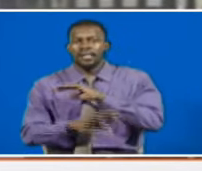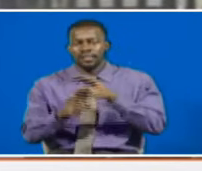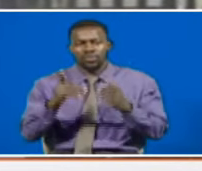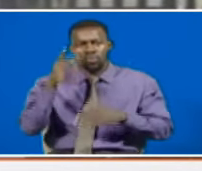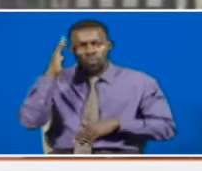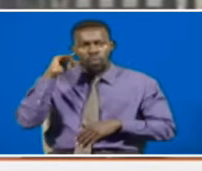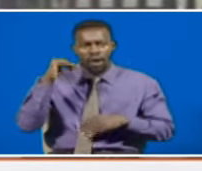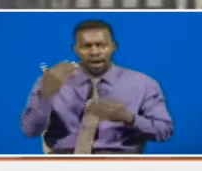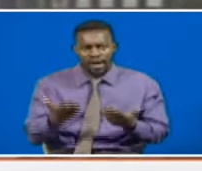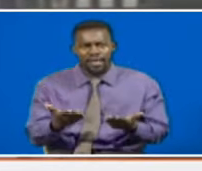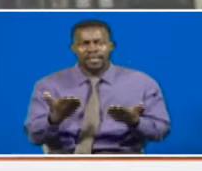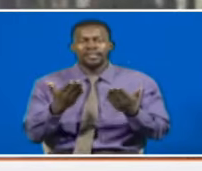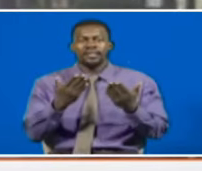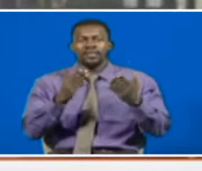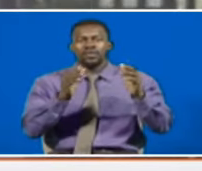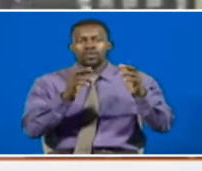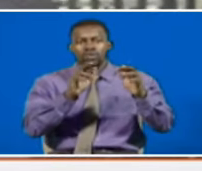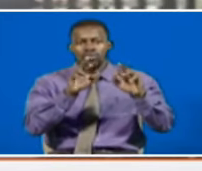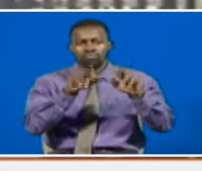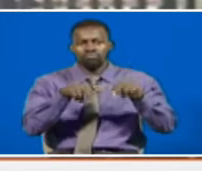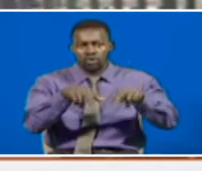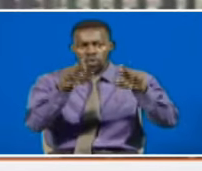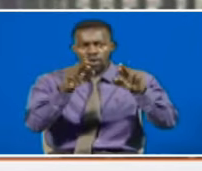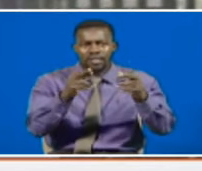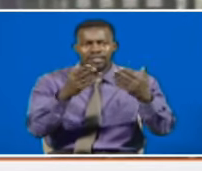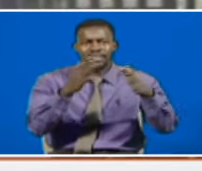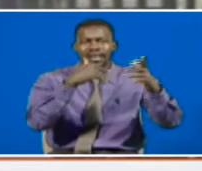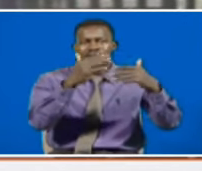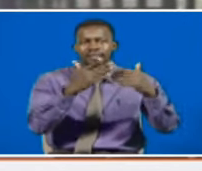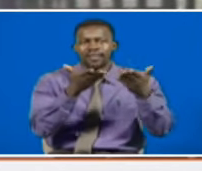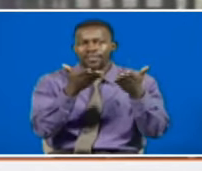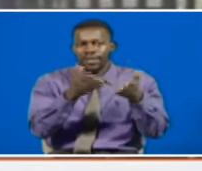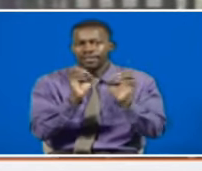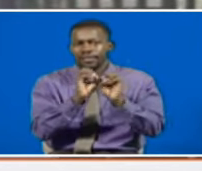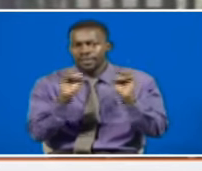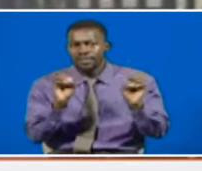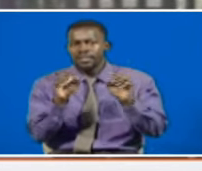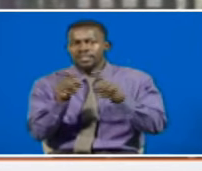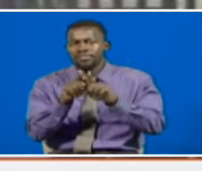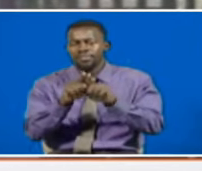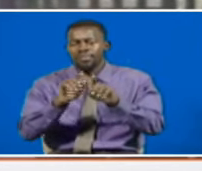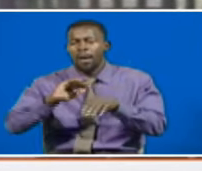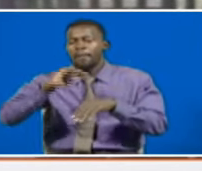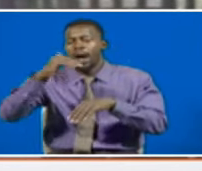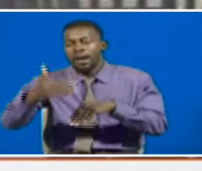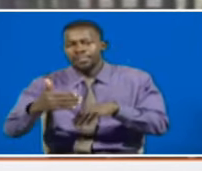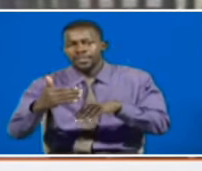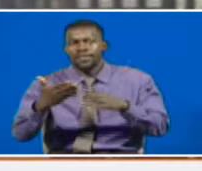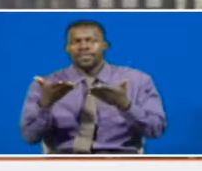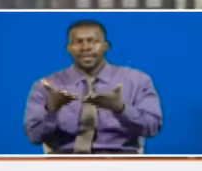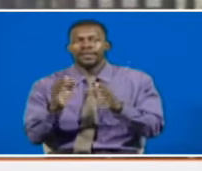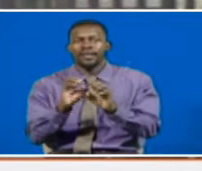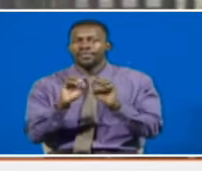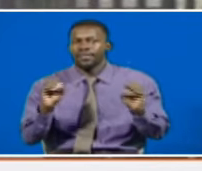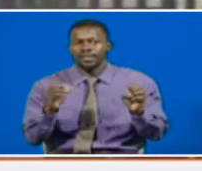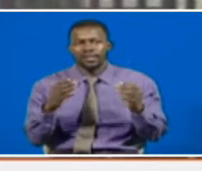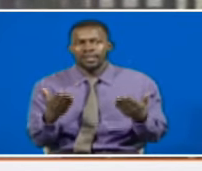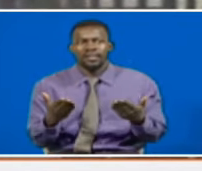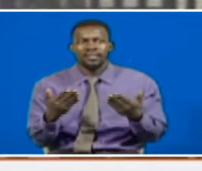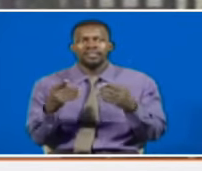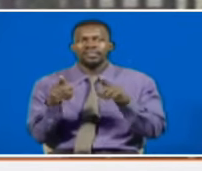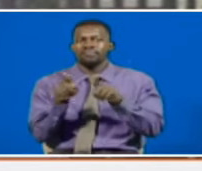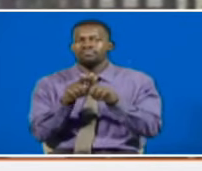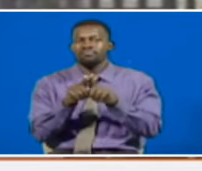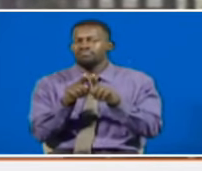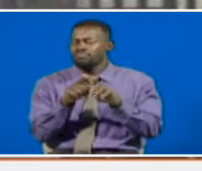there are no speed limiting bumps, signage are nowhere to be seen. We have so many black spots, but there is no indication of a